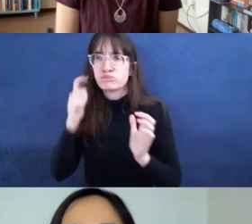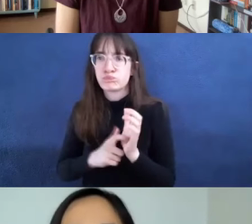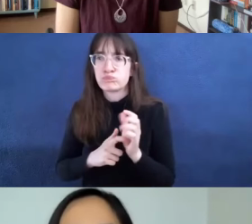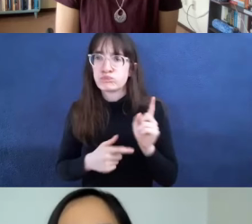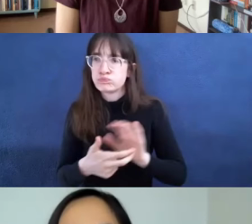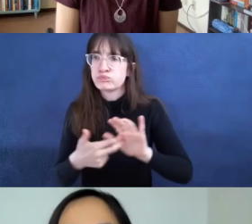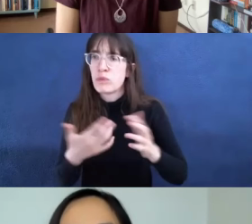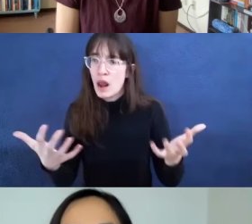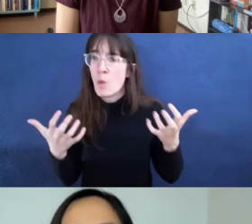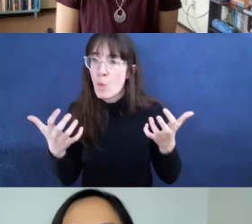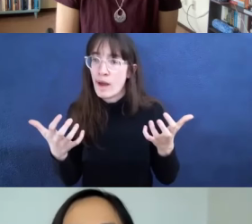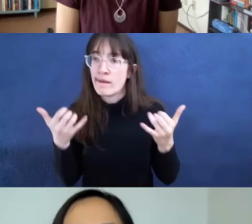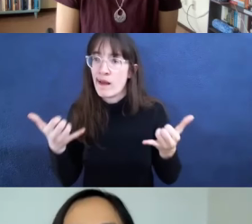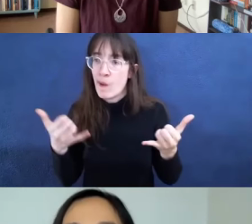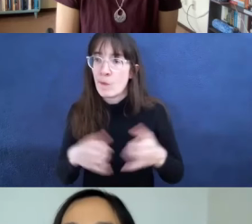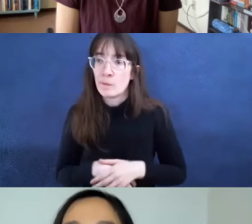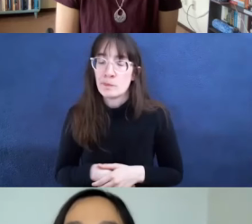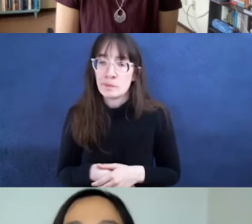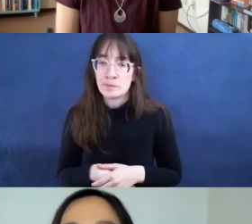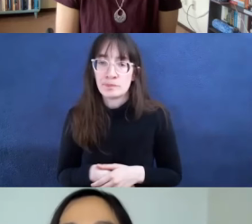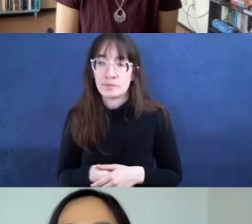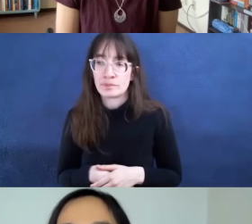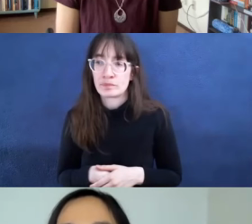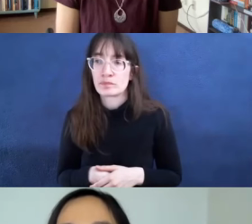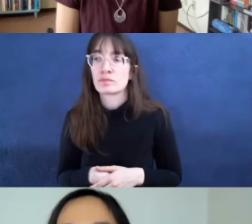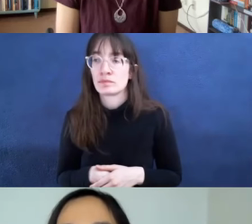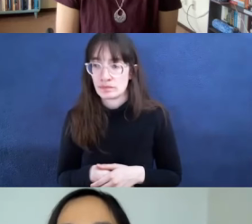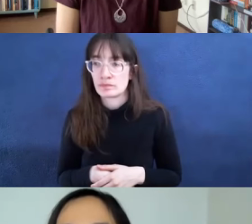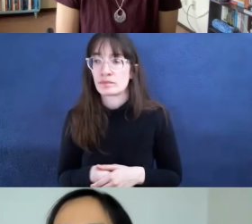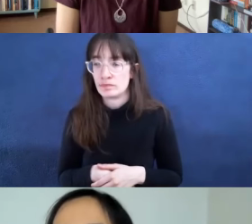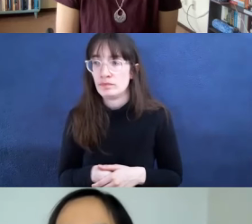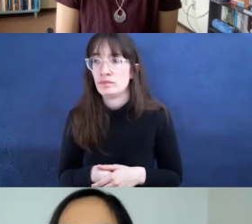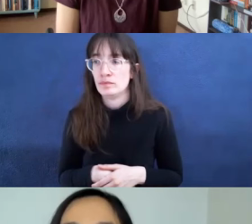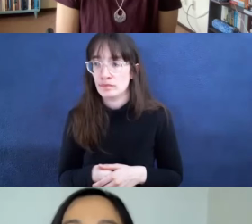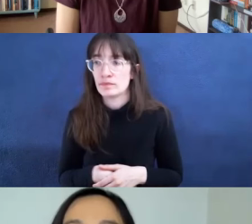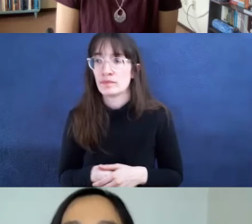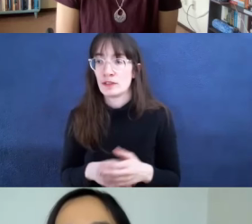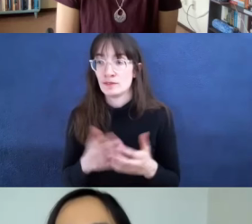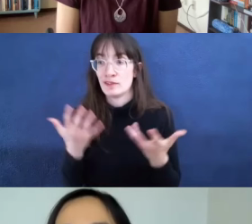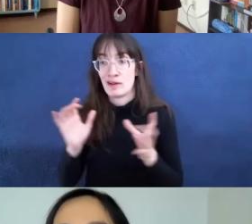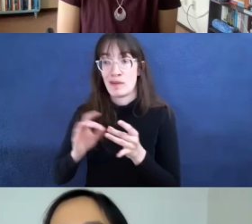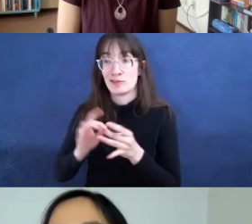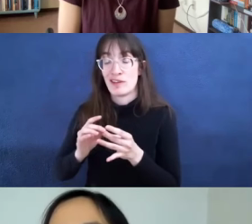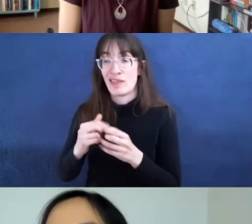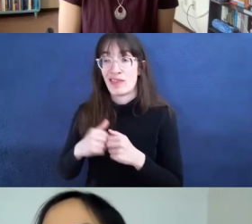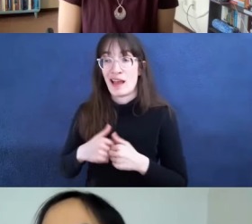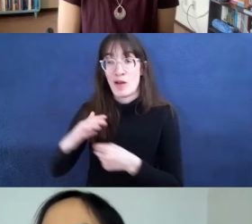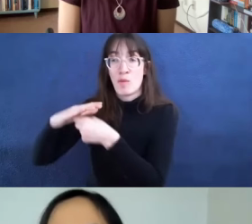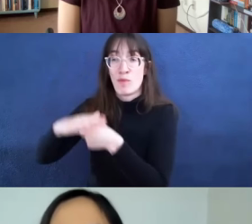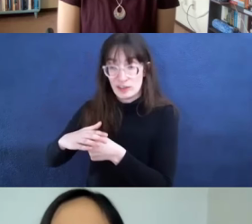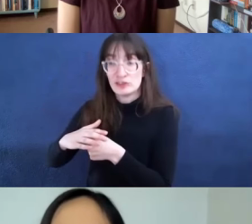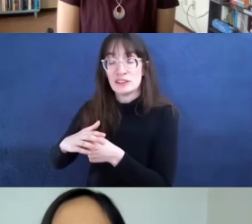of that. As I had mentioned, the trauma of oppression can